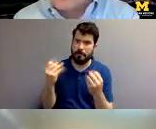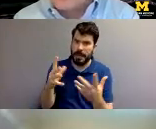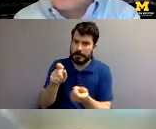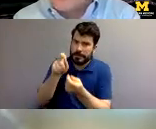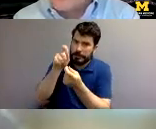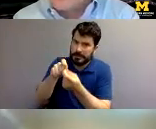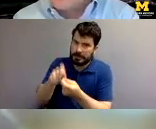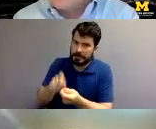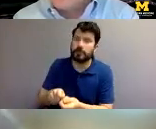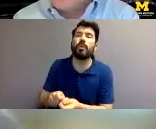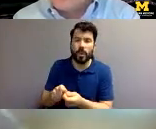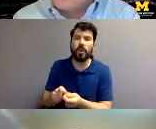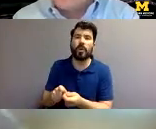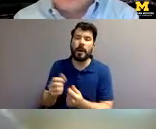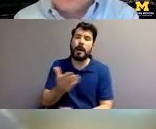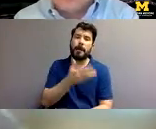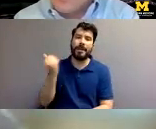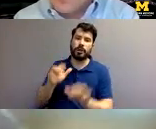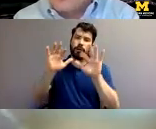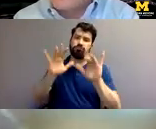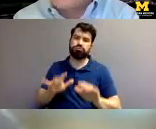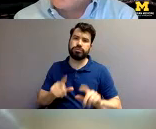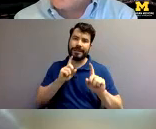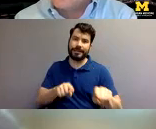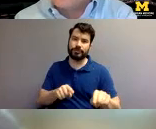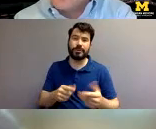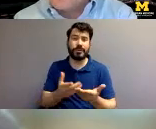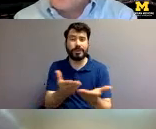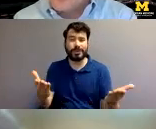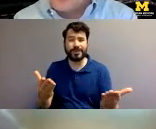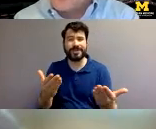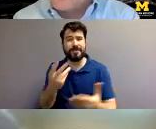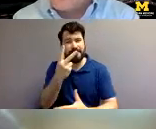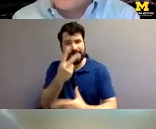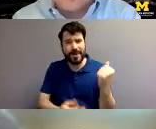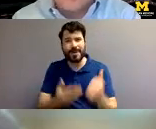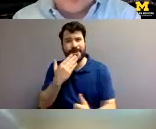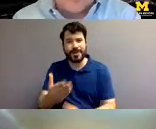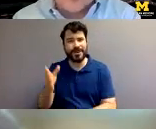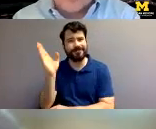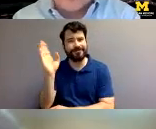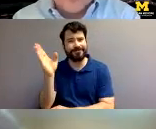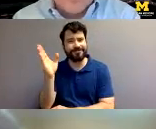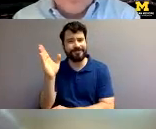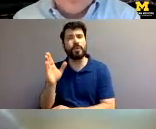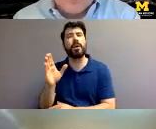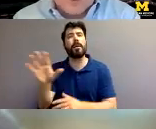probably better addressed in the written FAQ, and you both did such a nice job teeing up some of those FAQs already. That was